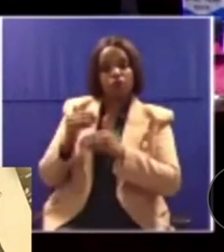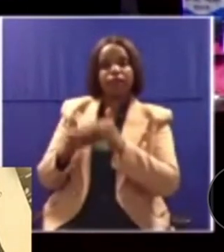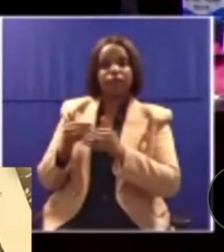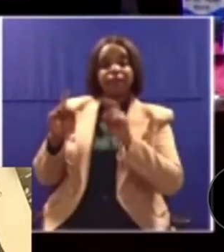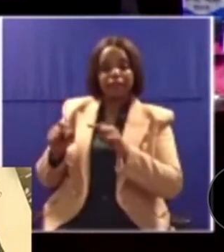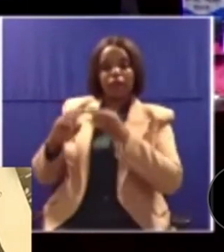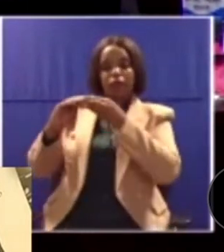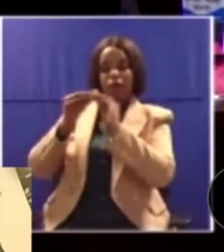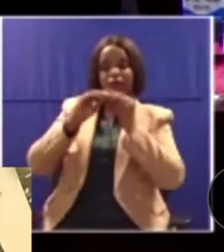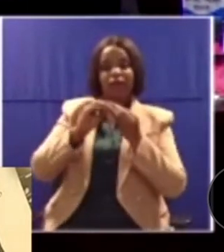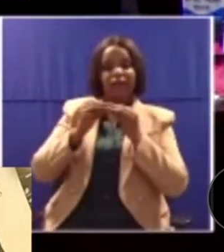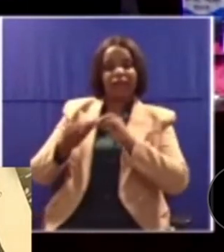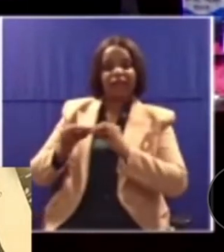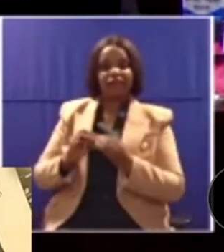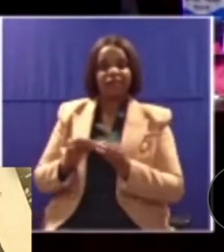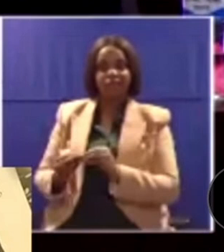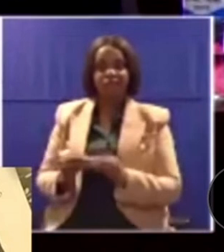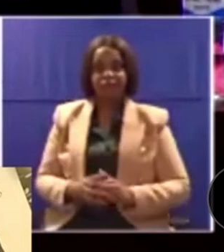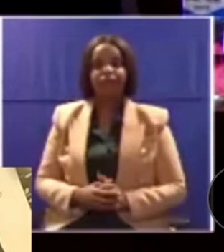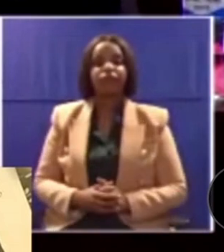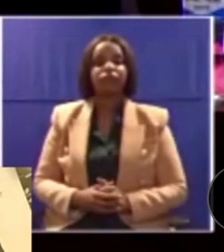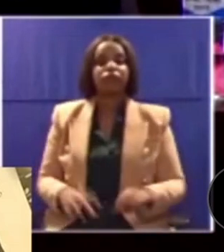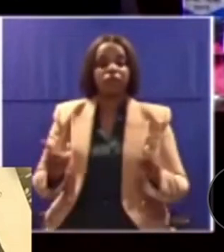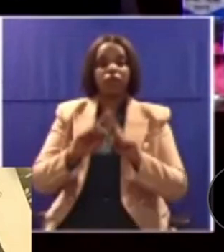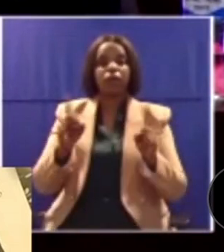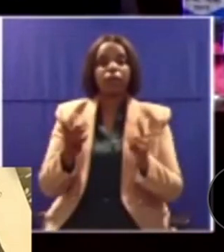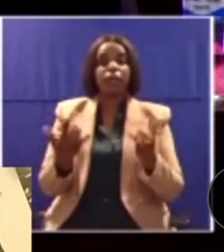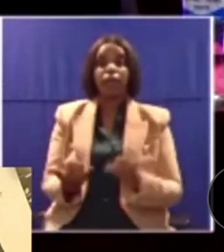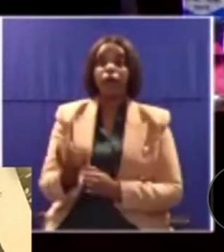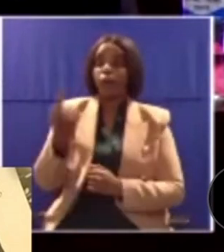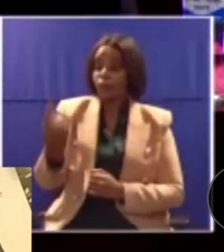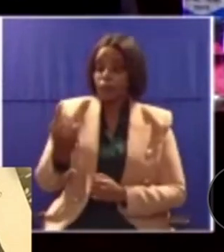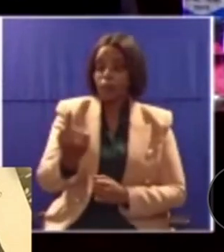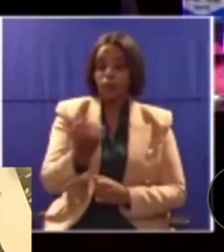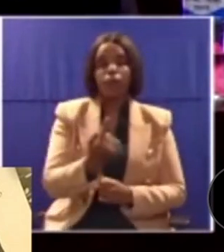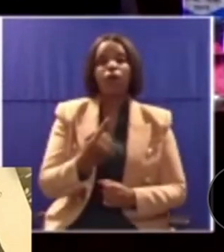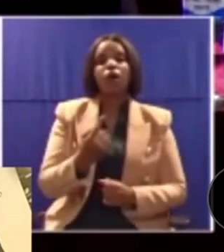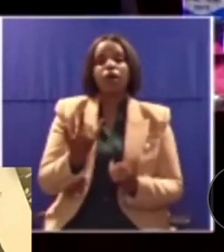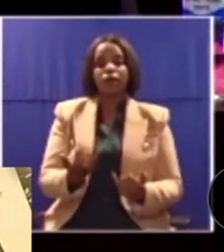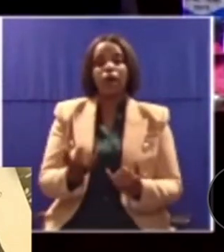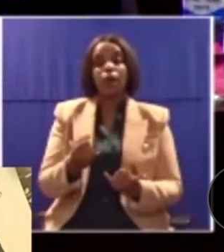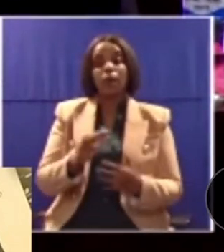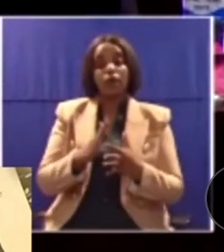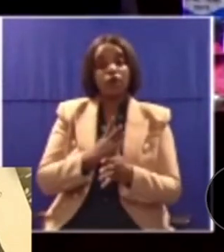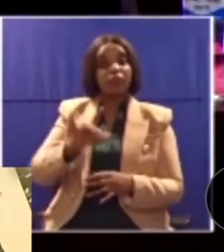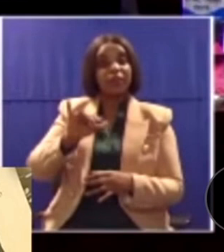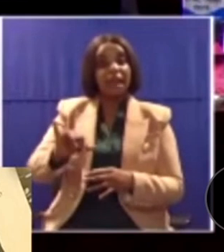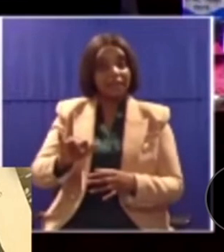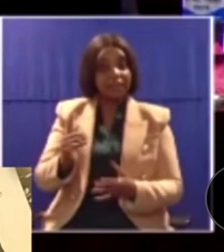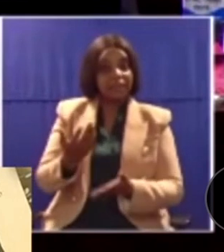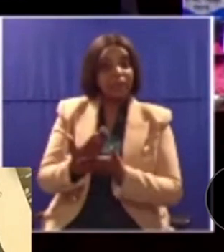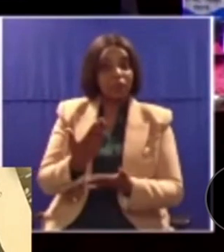fuels, and that anyone's aim should be to burn as little as possible of that. Now,